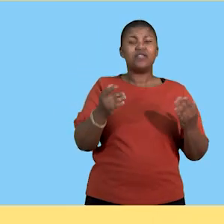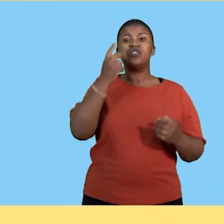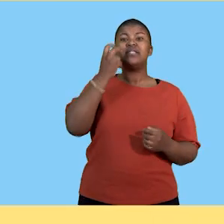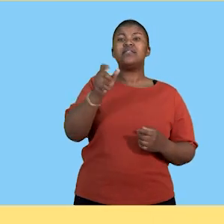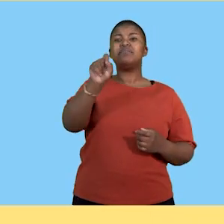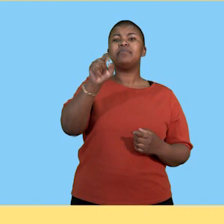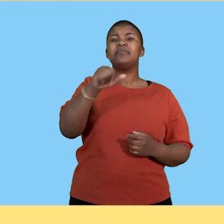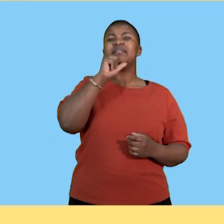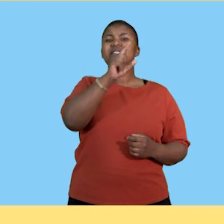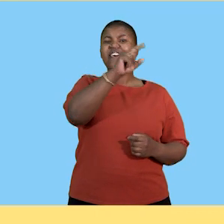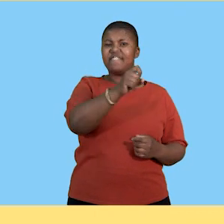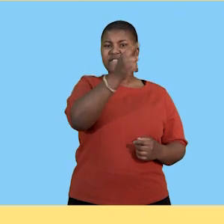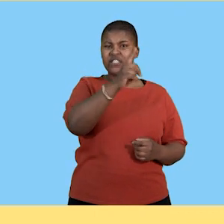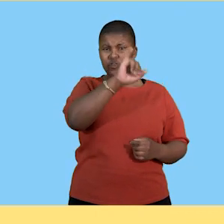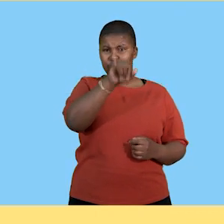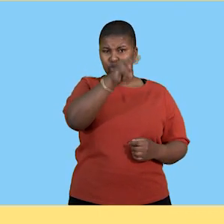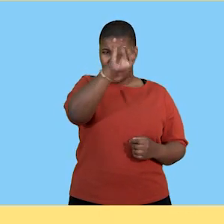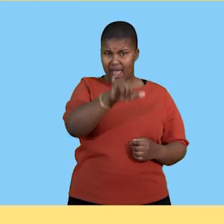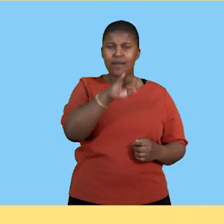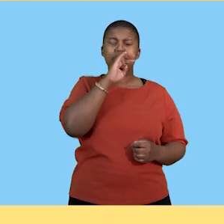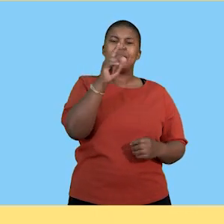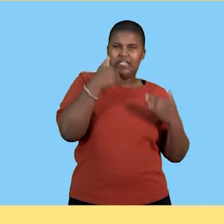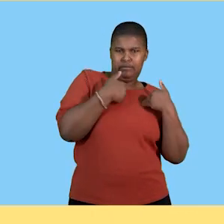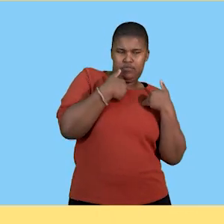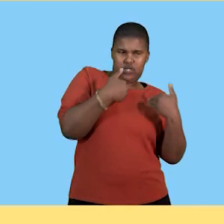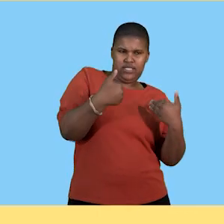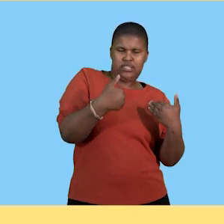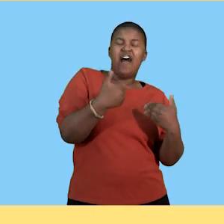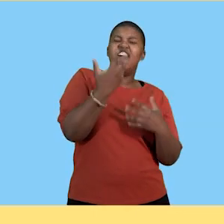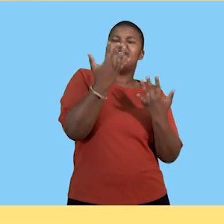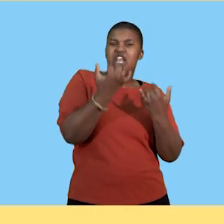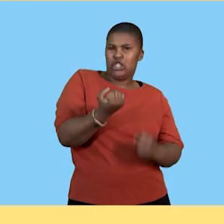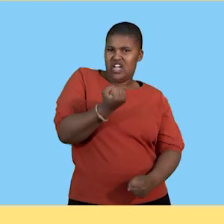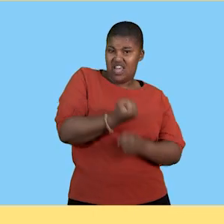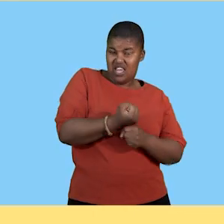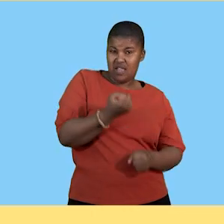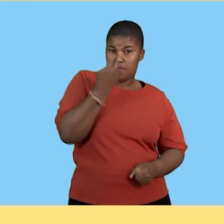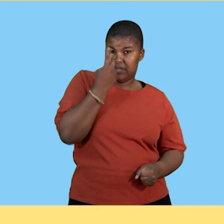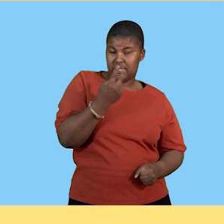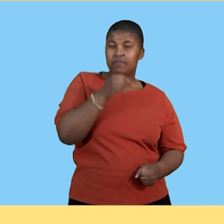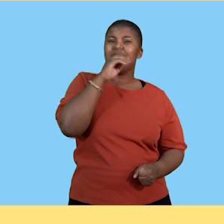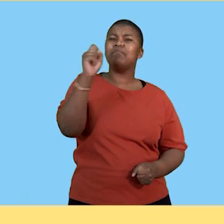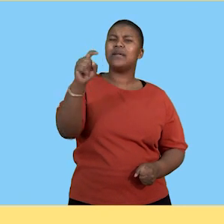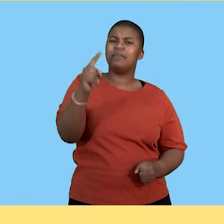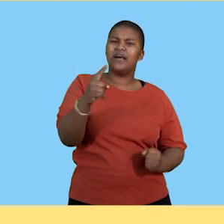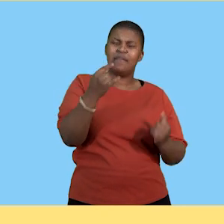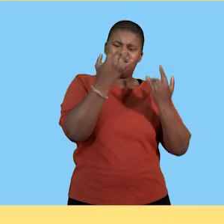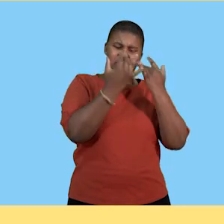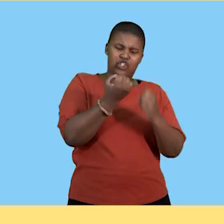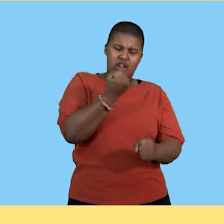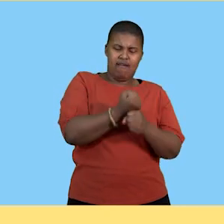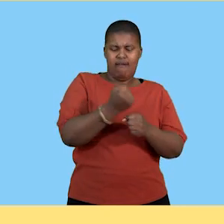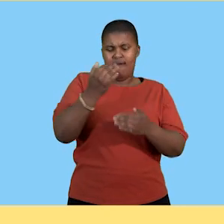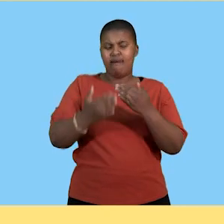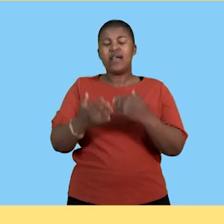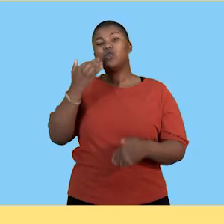1st of July. So the 1st of July is the beginning of the financial year. That means this financial year will end